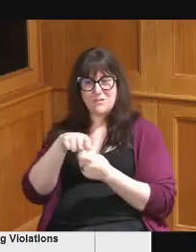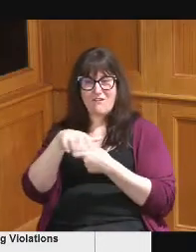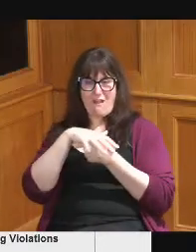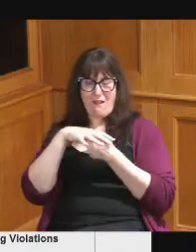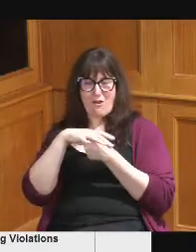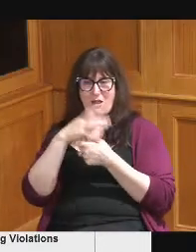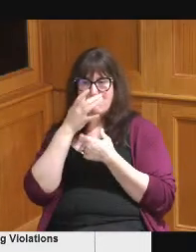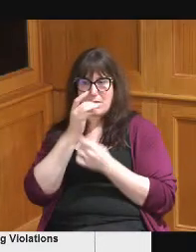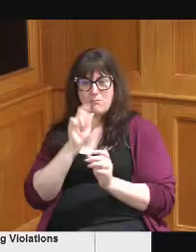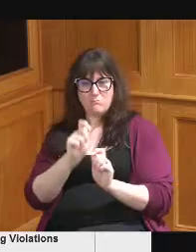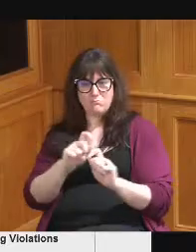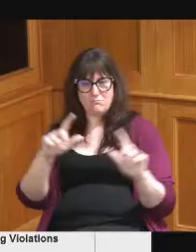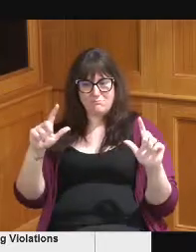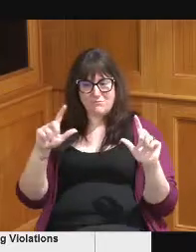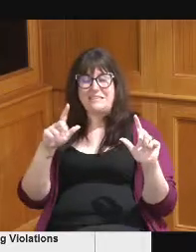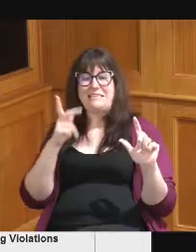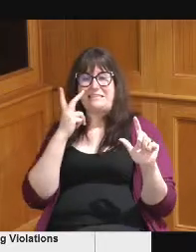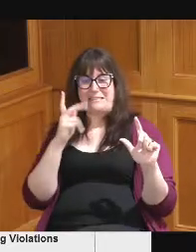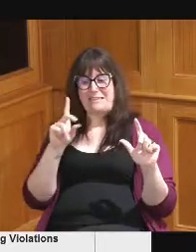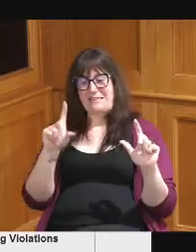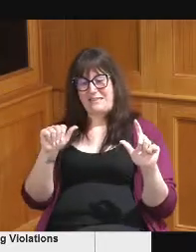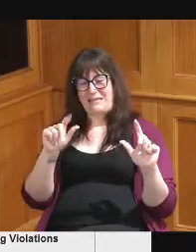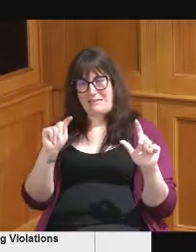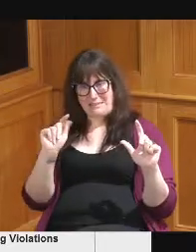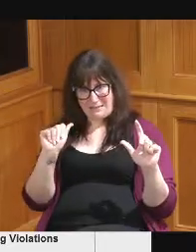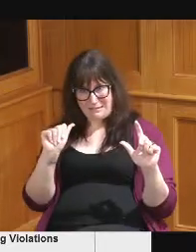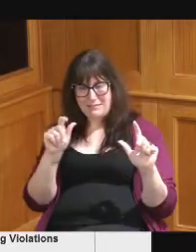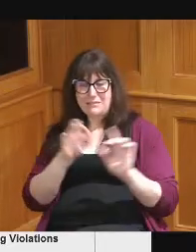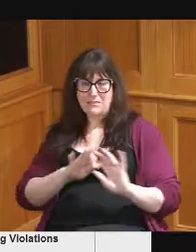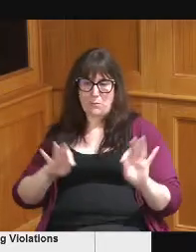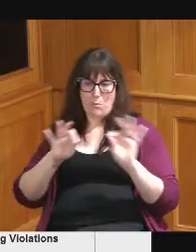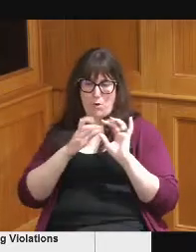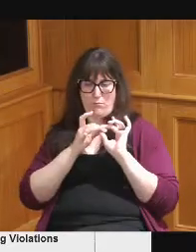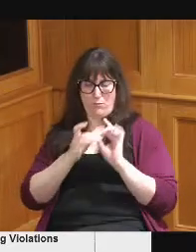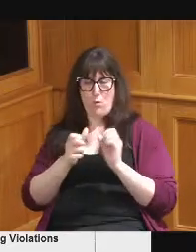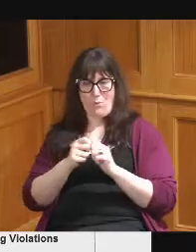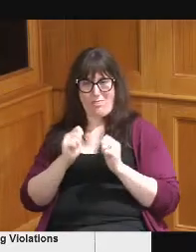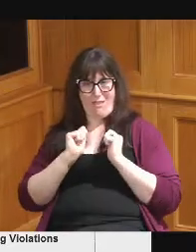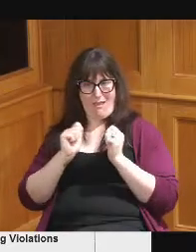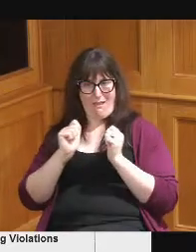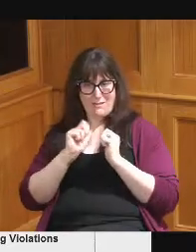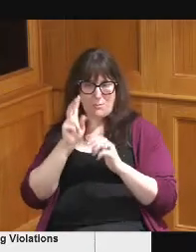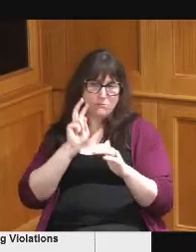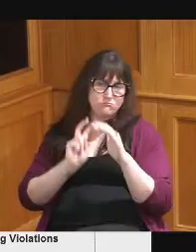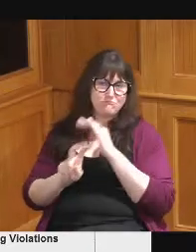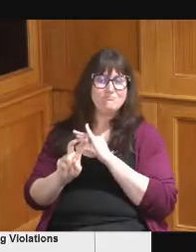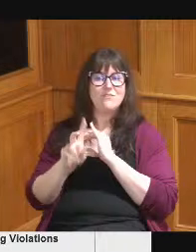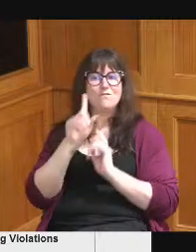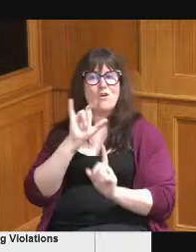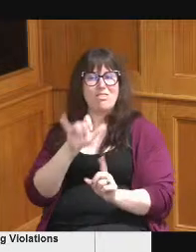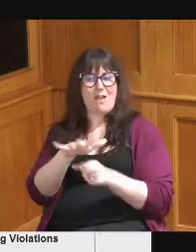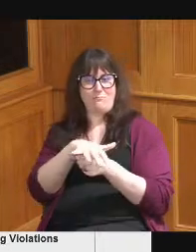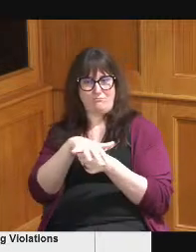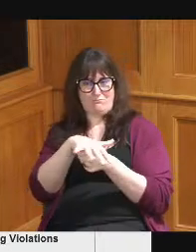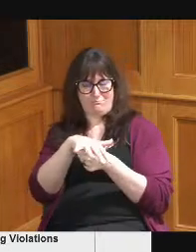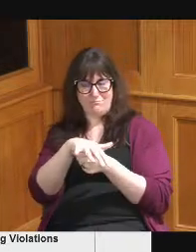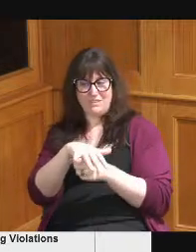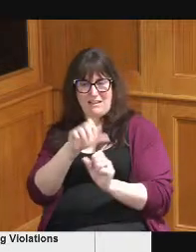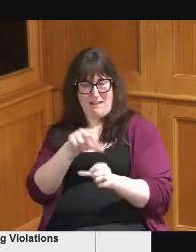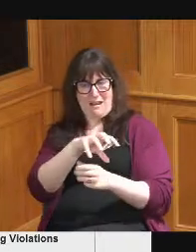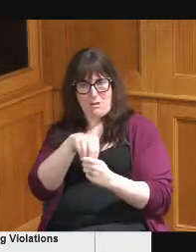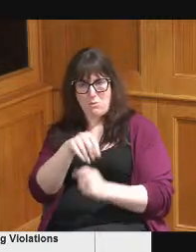of interest and bringing up data that's relevant to asthma control or forecast for that area. And those could